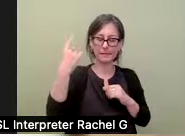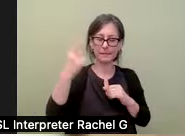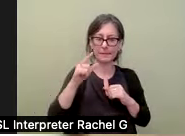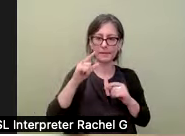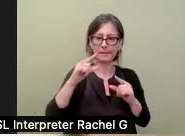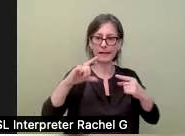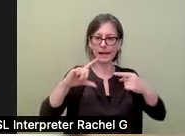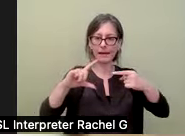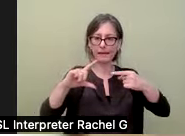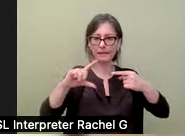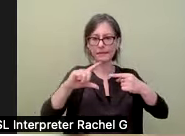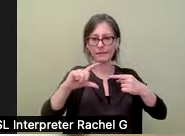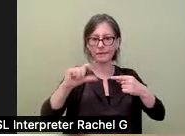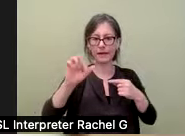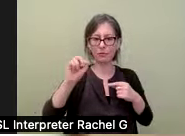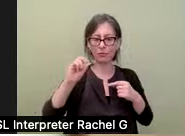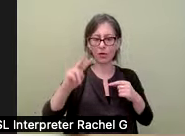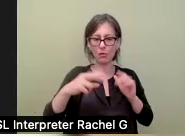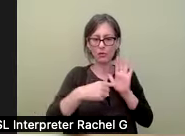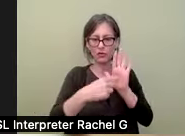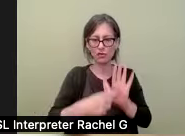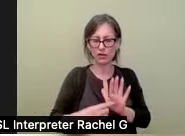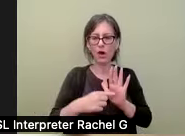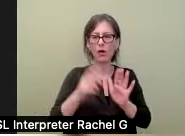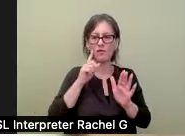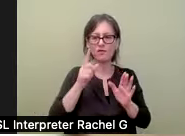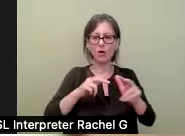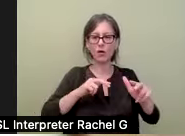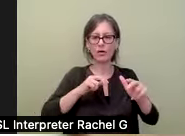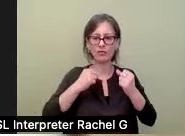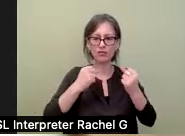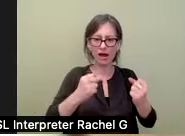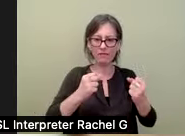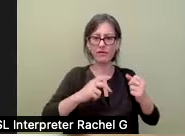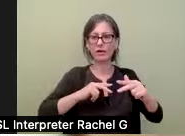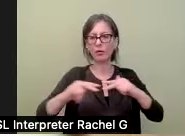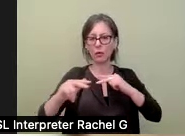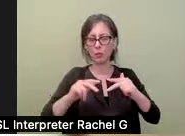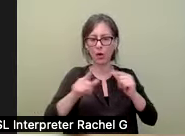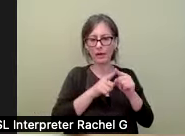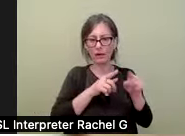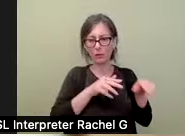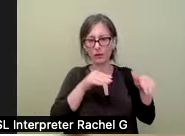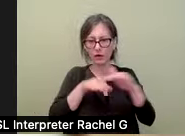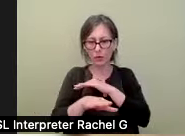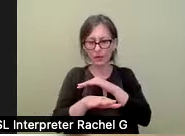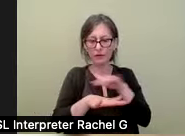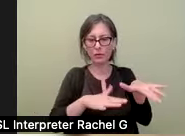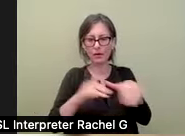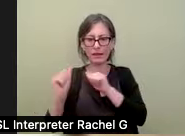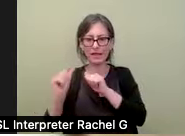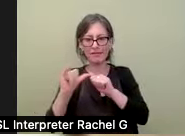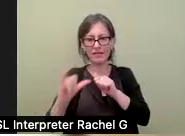point to the traditional metal signage that directs both vehicle and foot traffic where entering and leaving a tsunami hazard zone